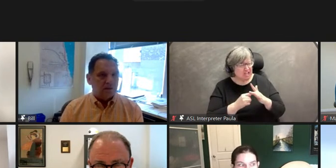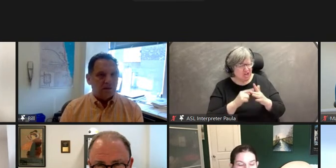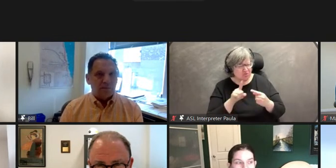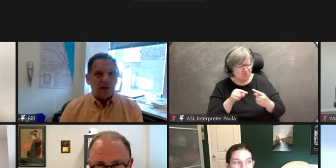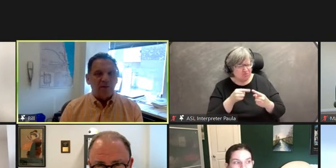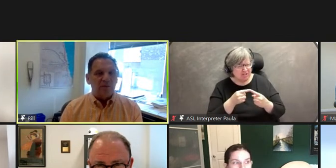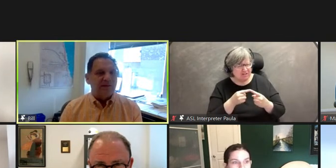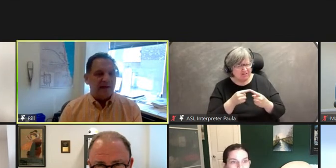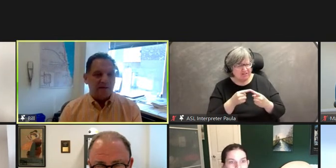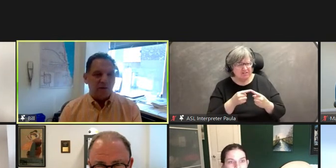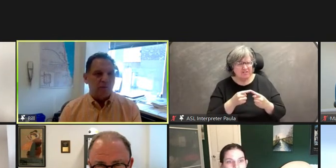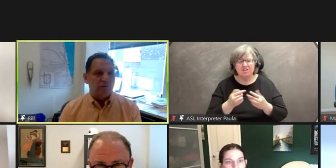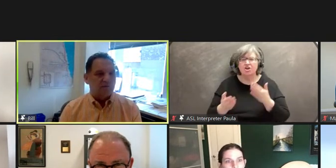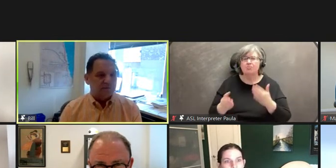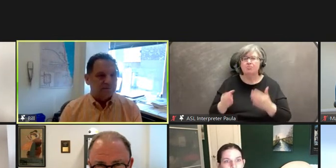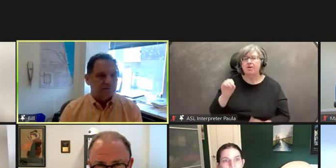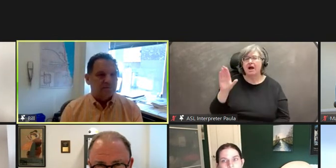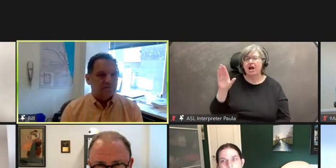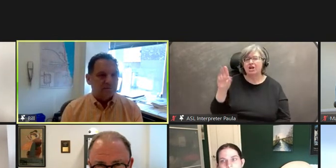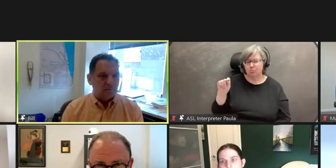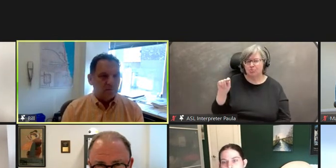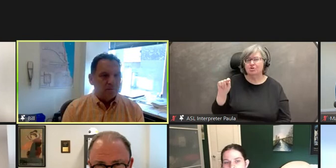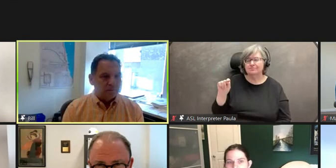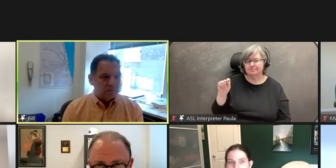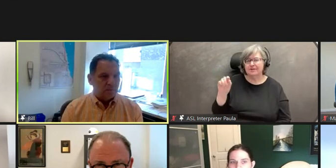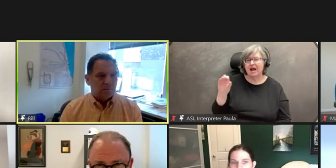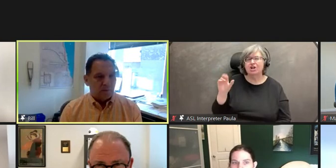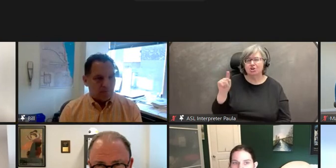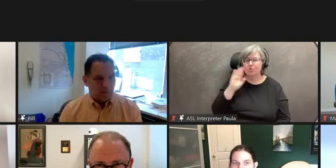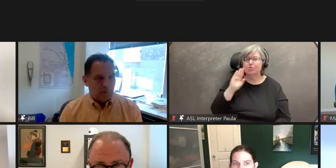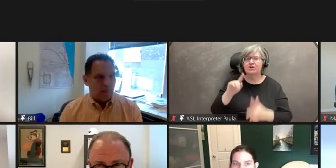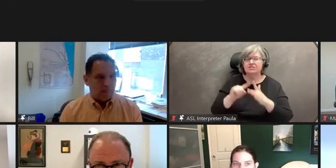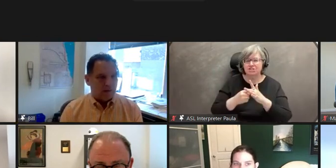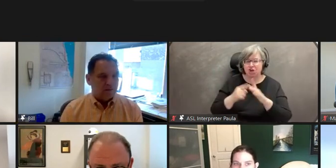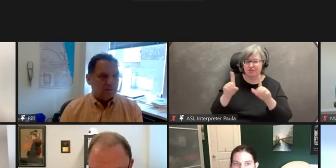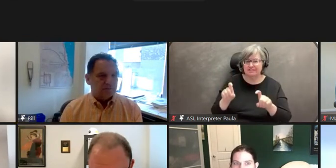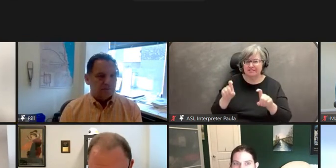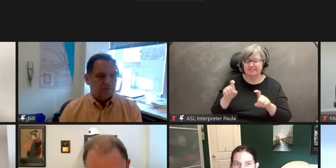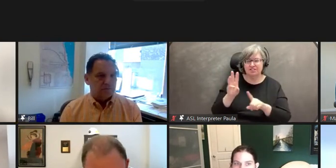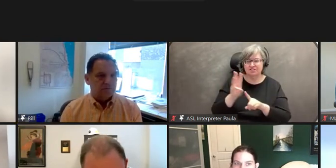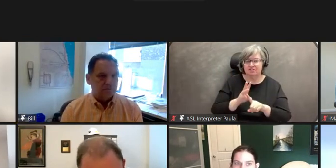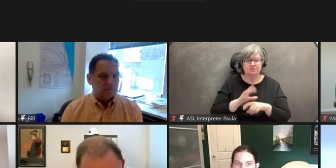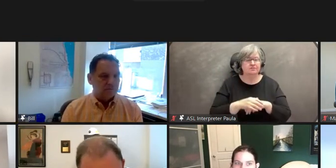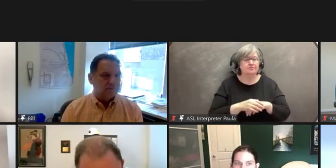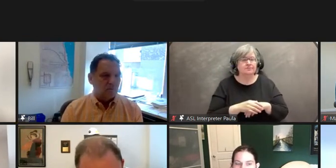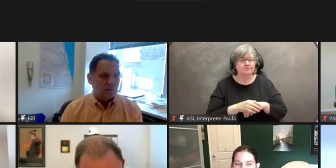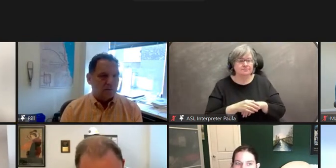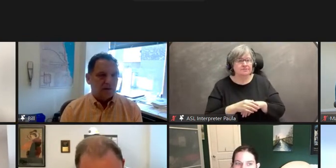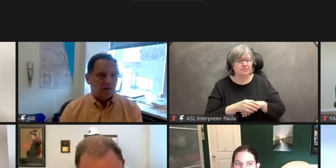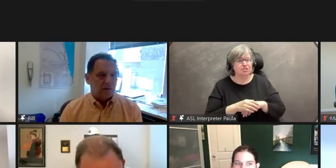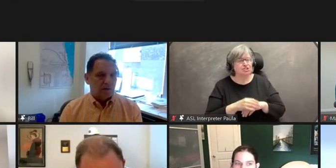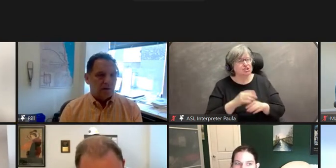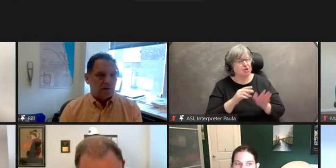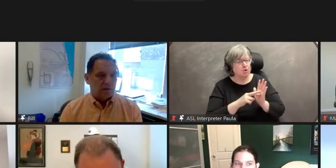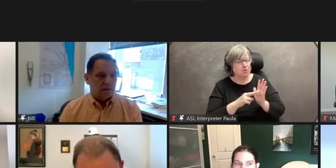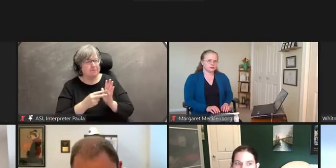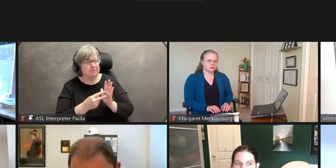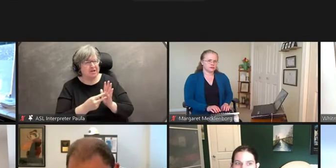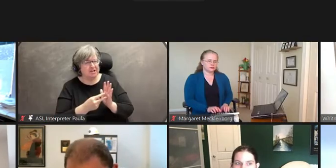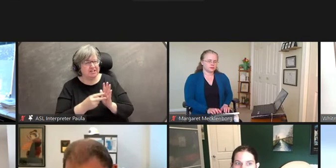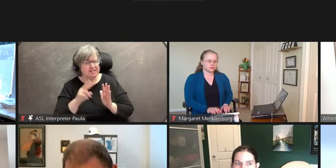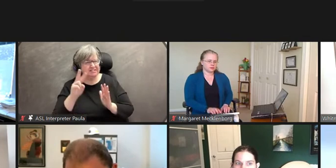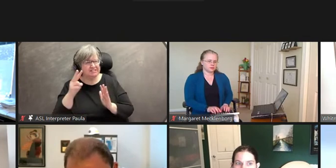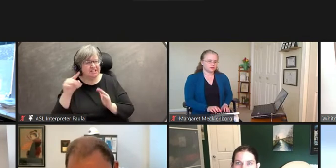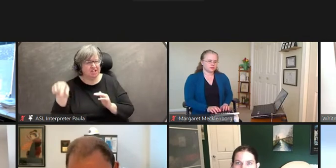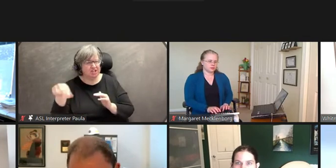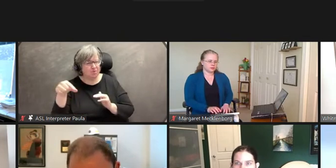to start? Probably in October. Okay. So we're not looking until second quarter